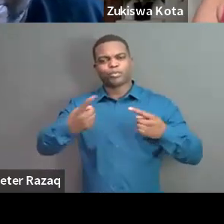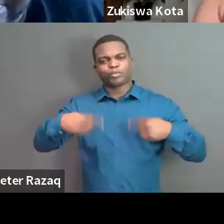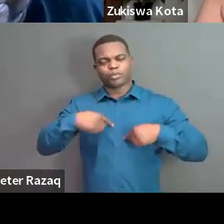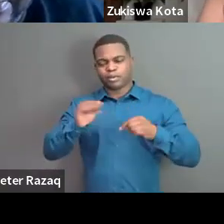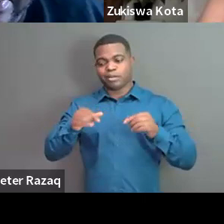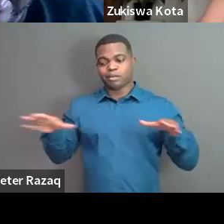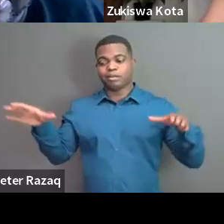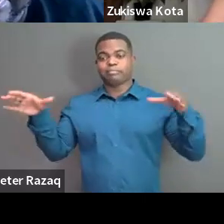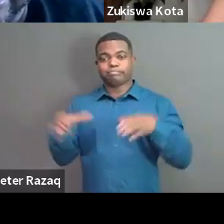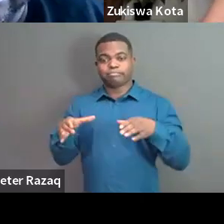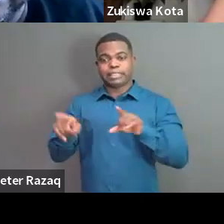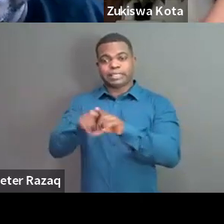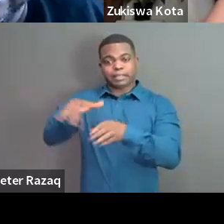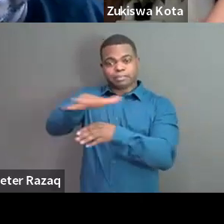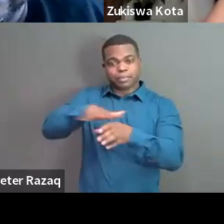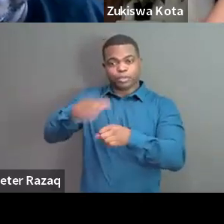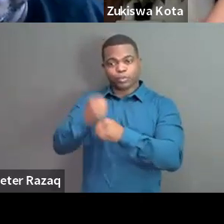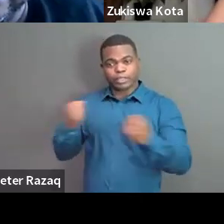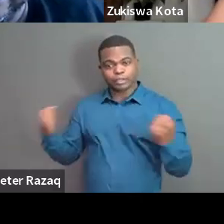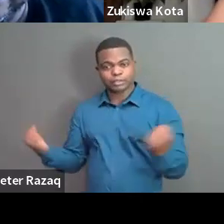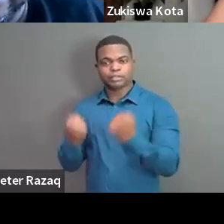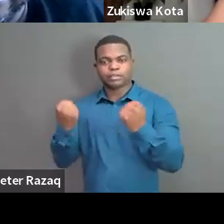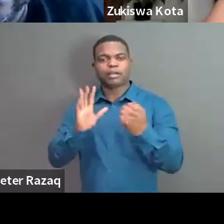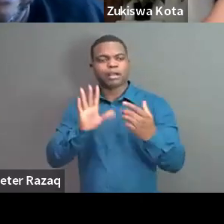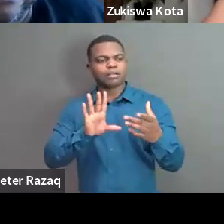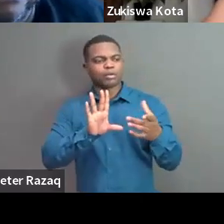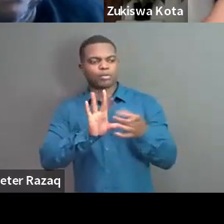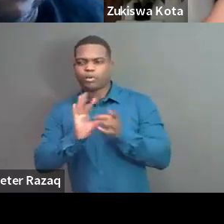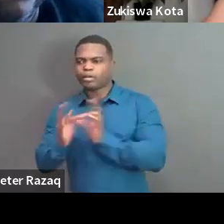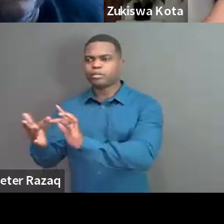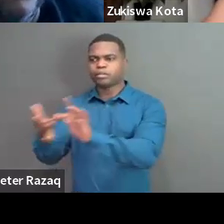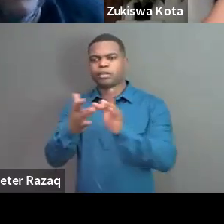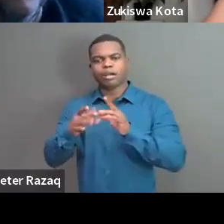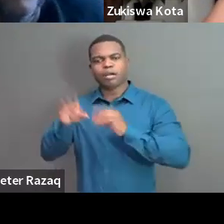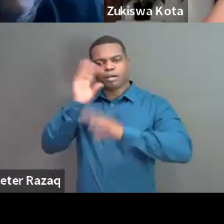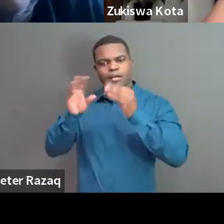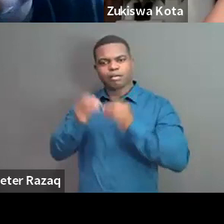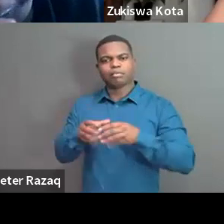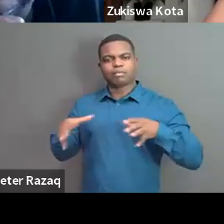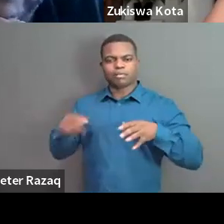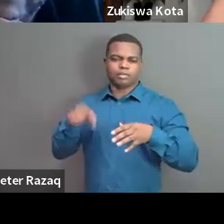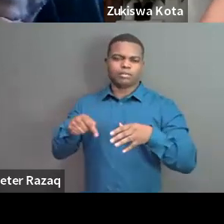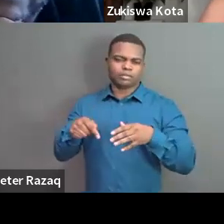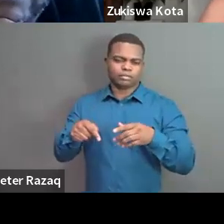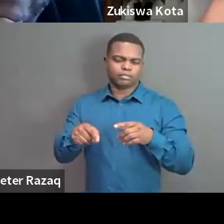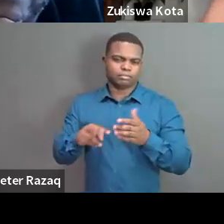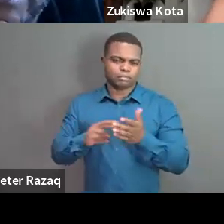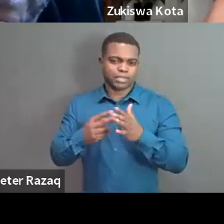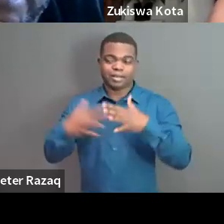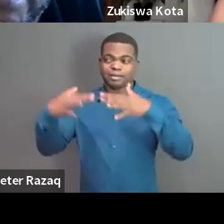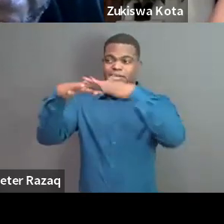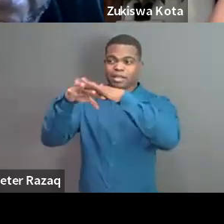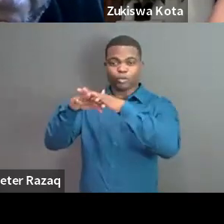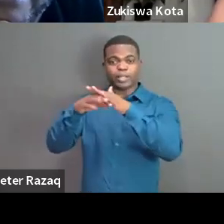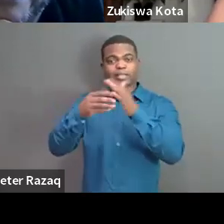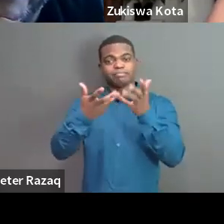infrastructure and cover regions that have not yet access to sufficiently to services.